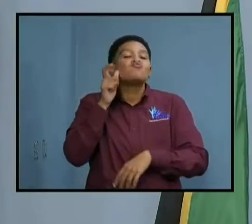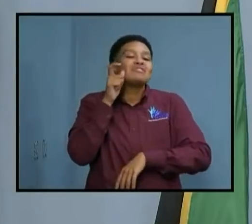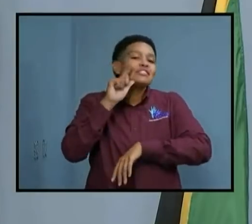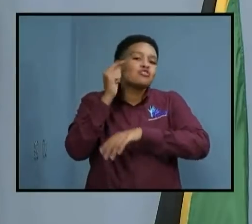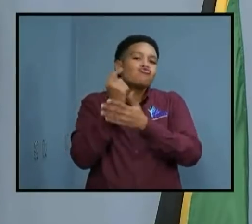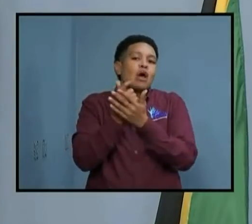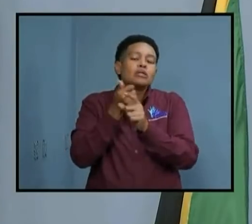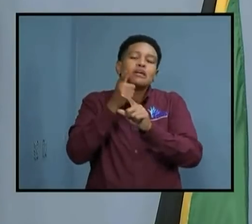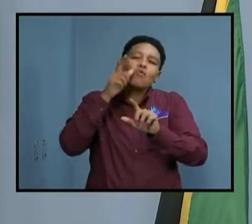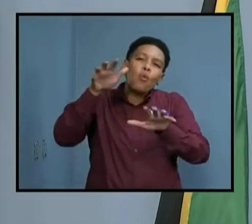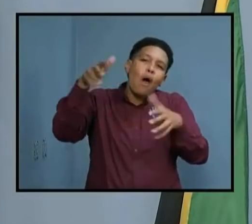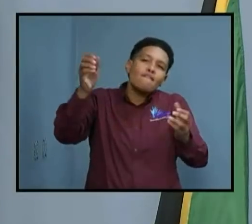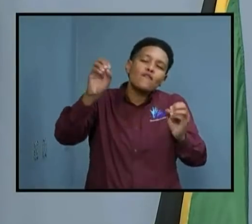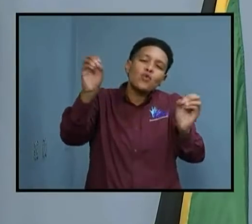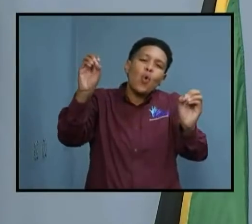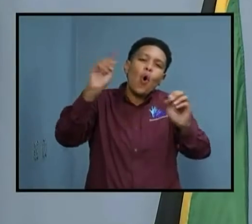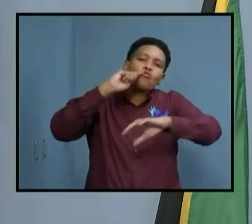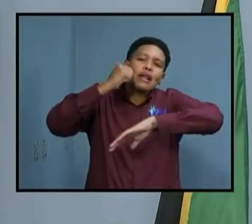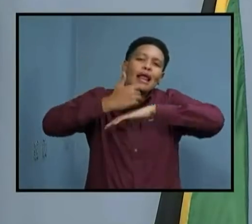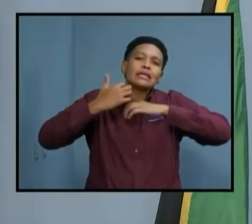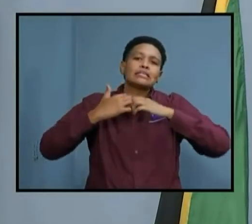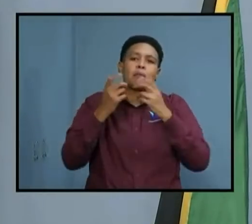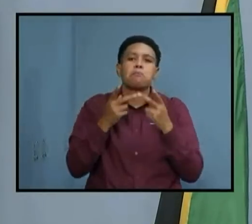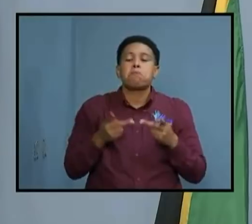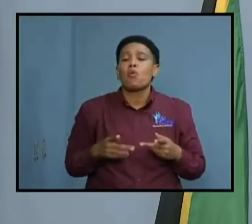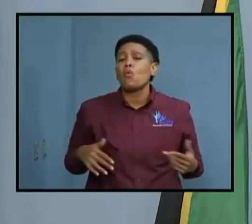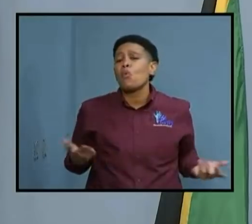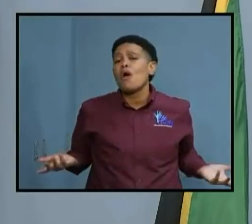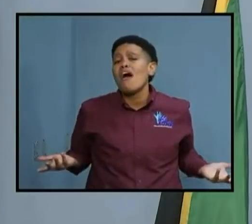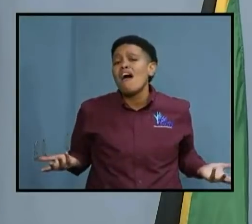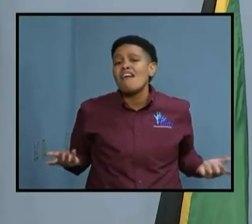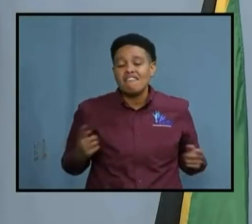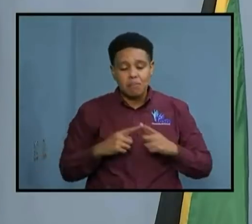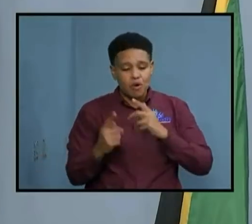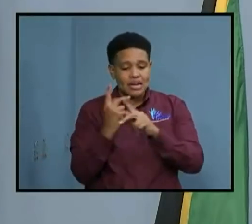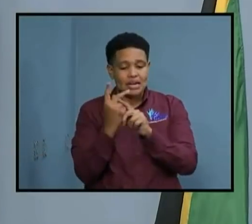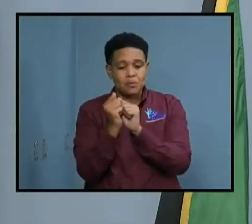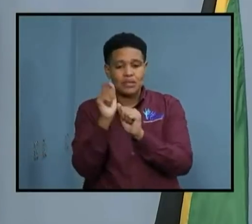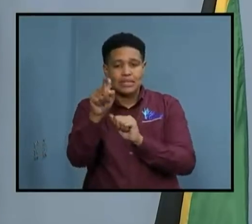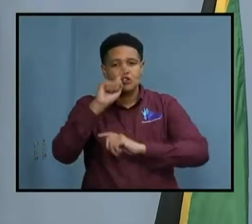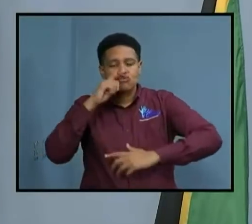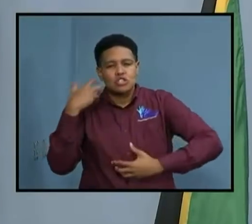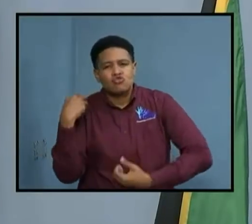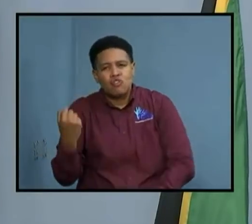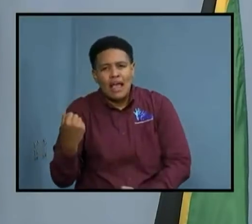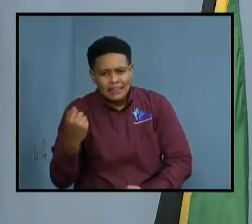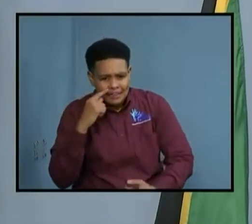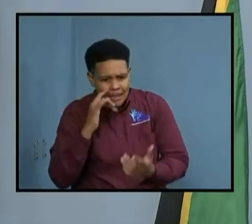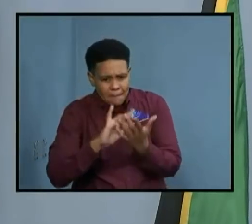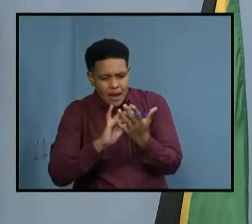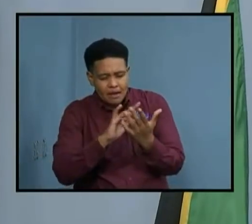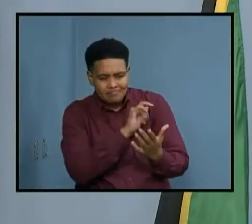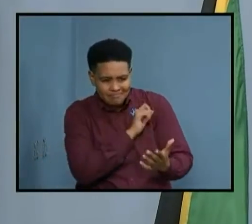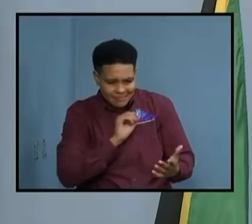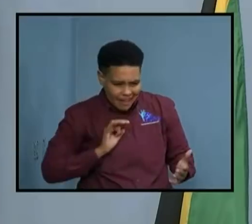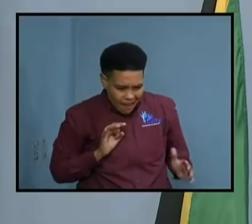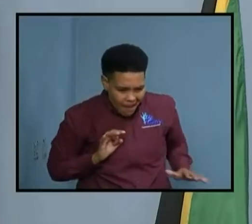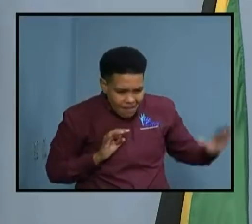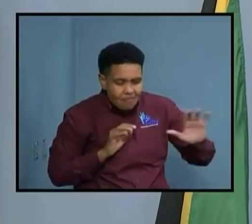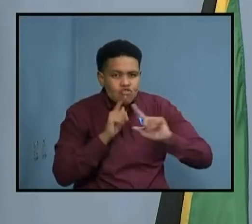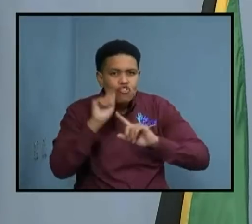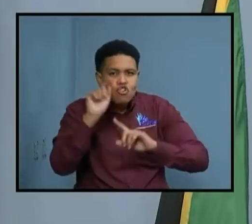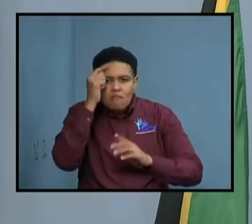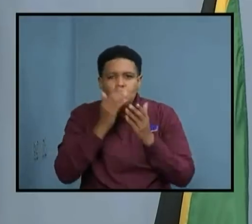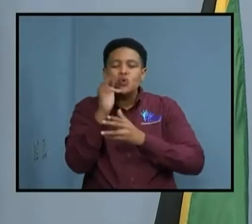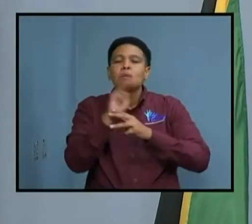graduated, who had no established posts, but in keeping with the need to strengthen the medical personnel, the government,